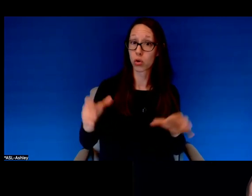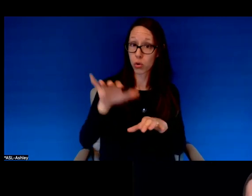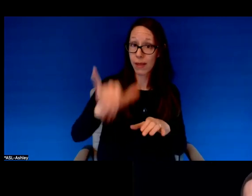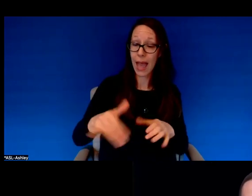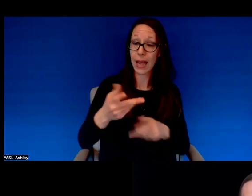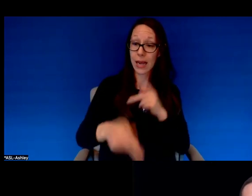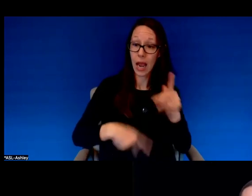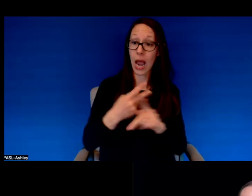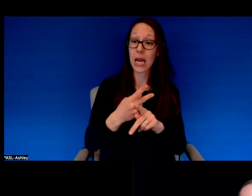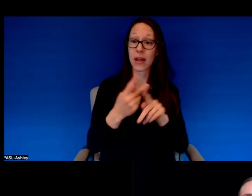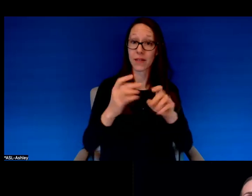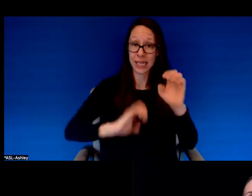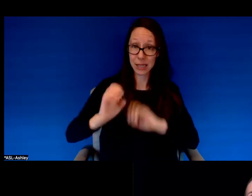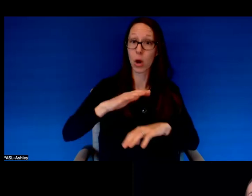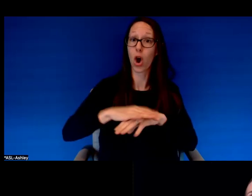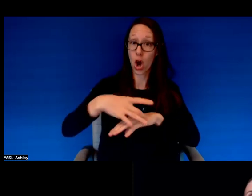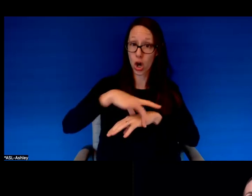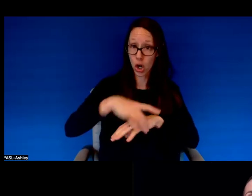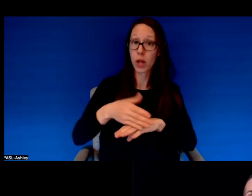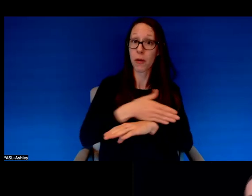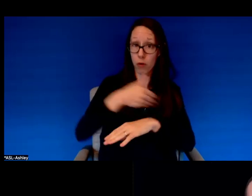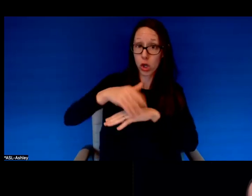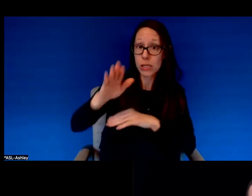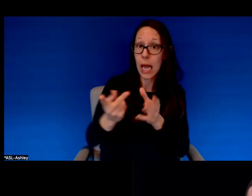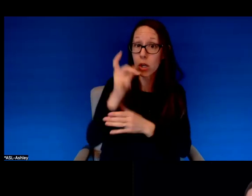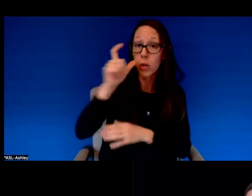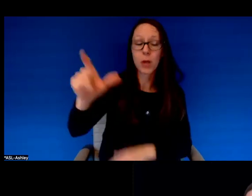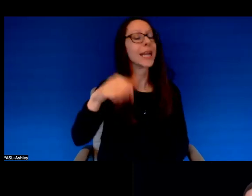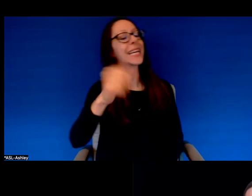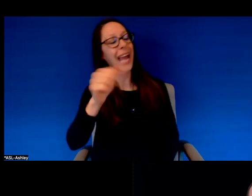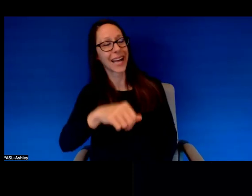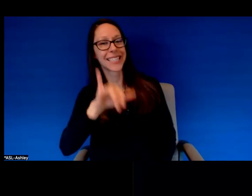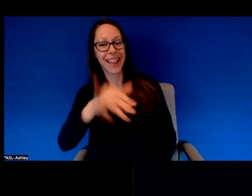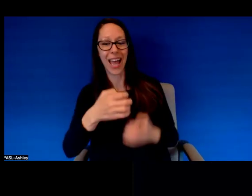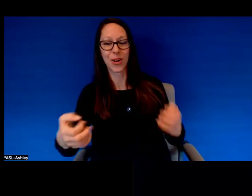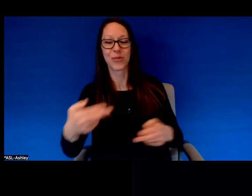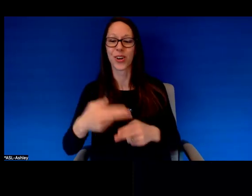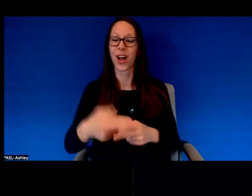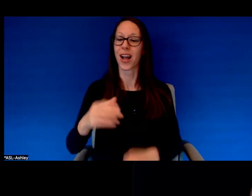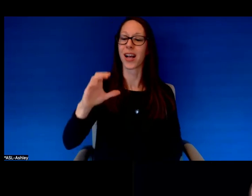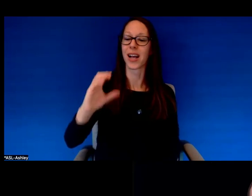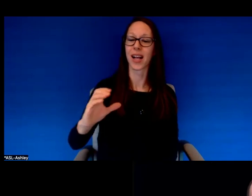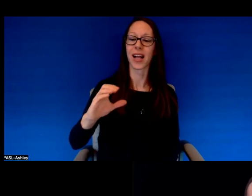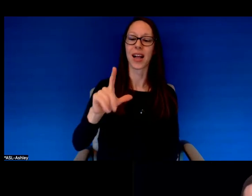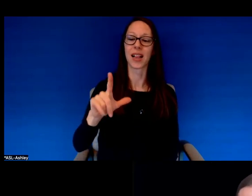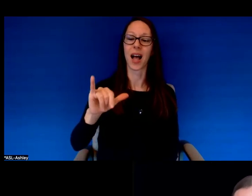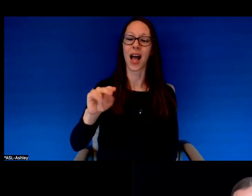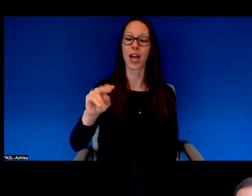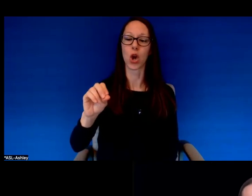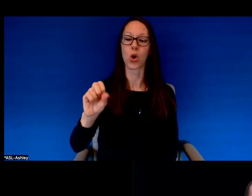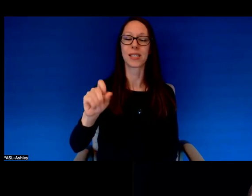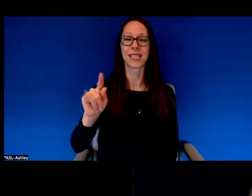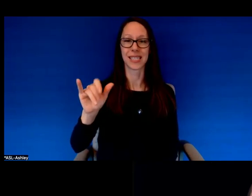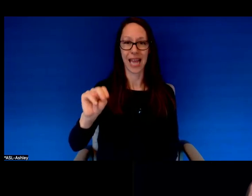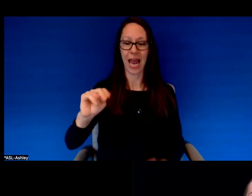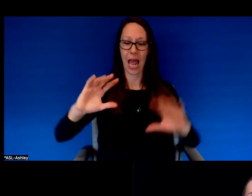moon? Oh, yes. So that equipment is called a clinostat, Cool. and it rotates. Right. It does rotate